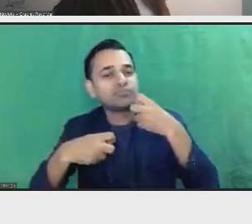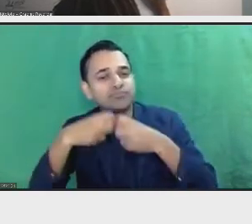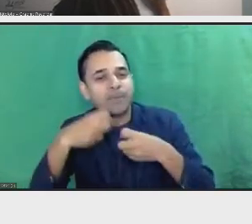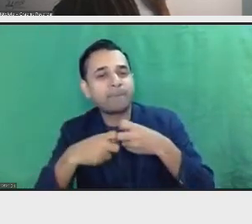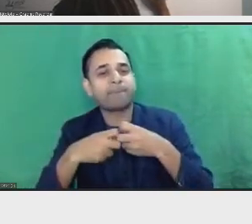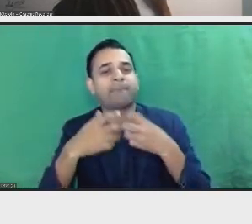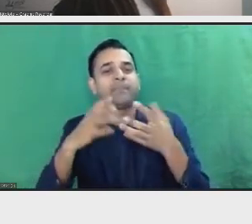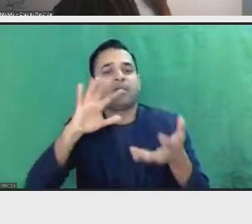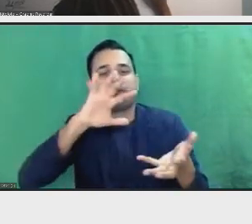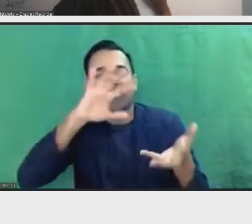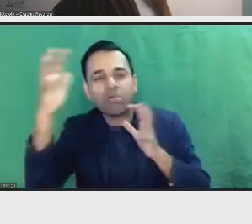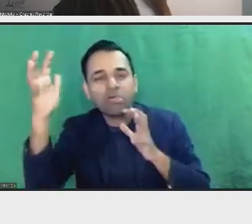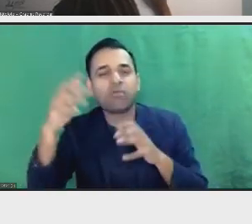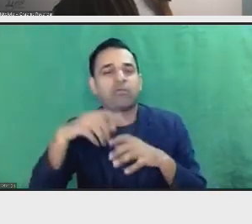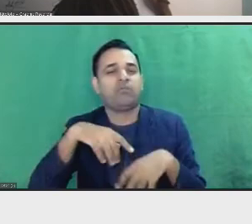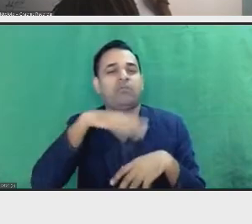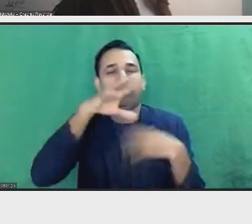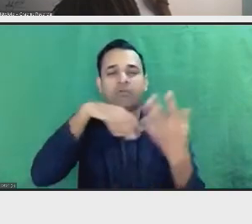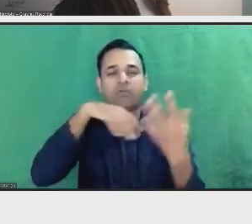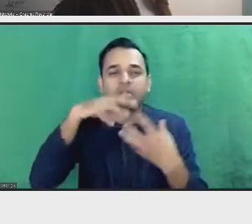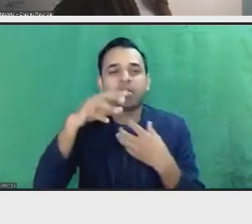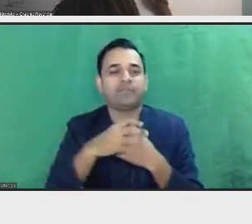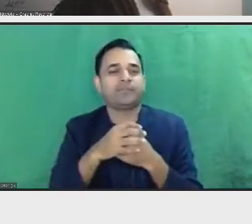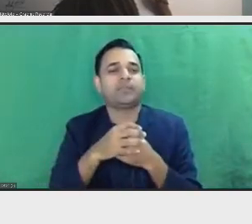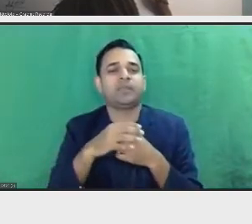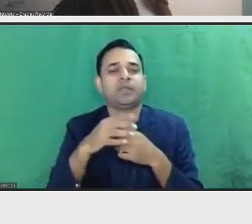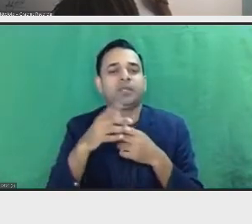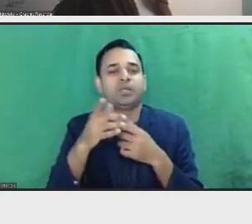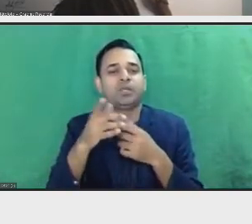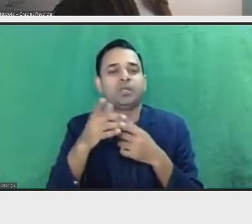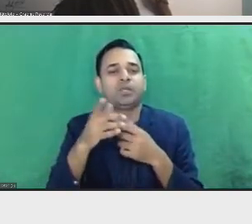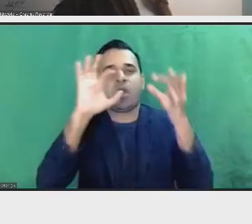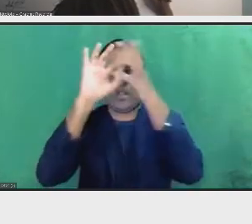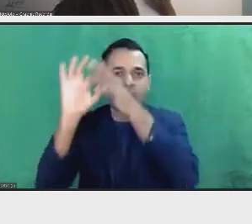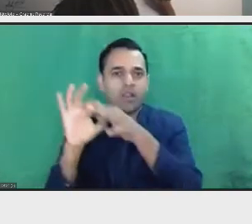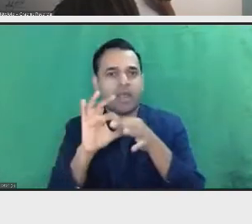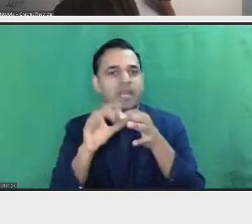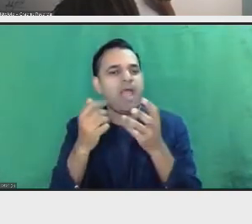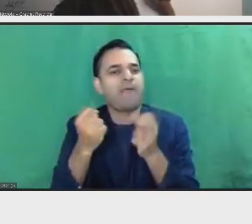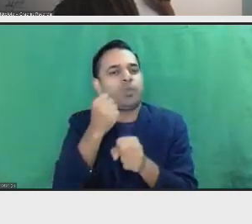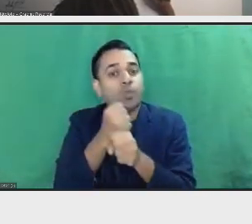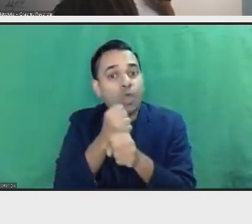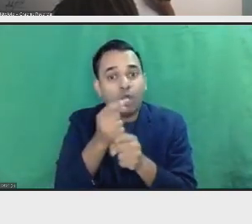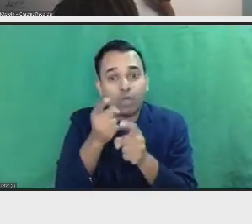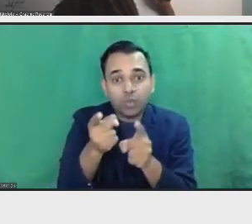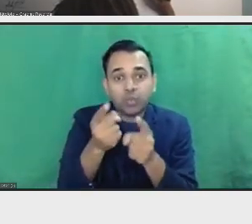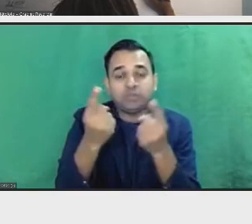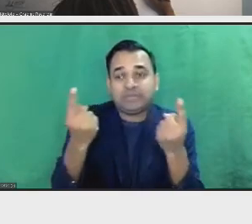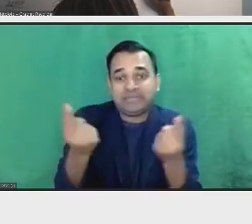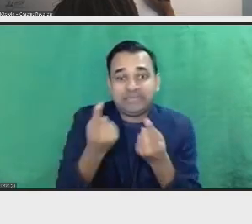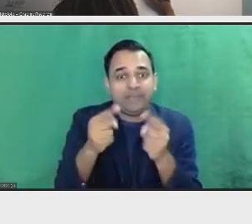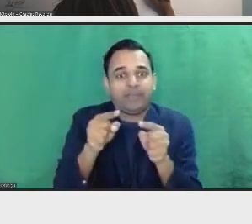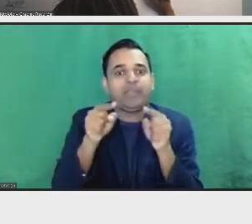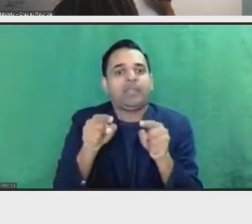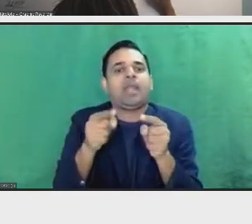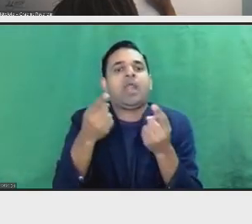something else, you know that somehow you're also interlinked with the other processes. So I think my vision for living in harmony in